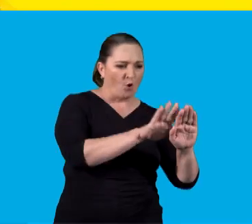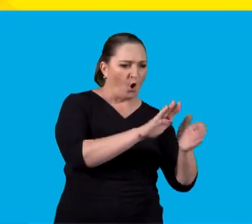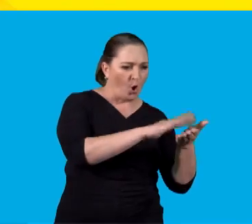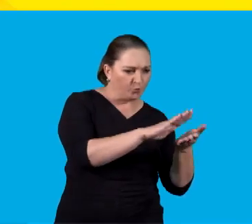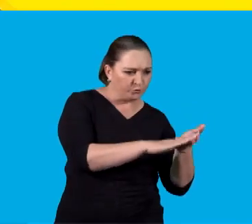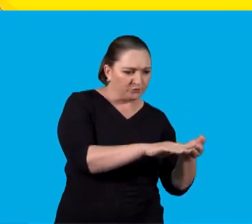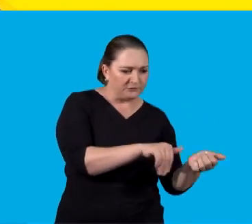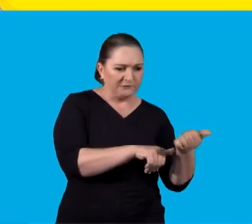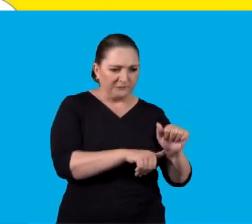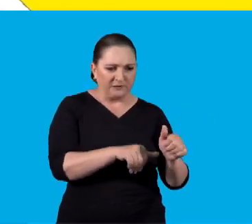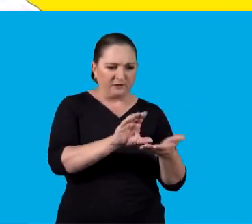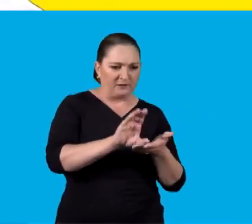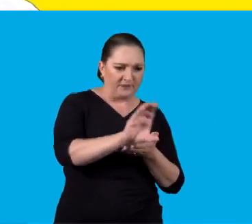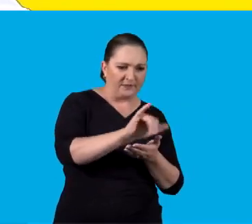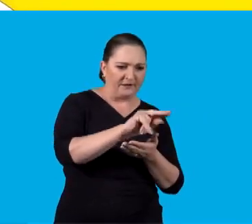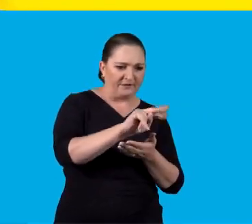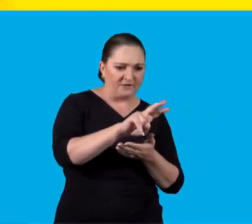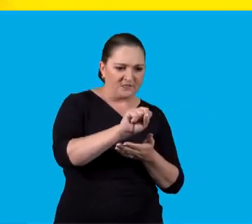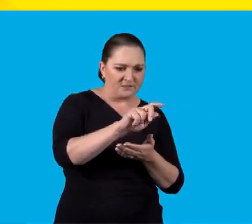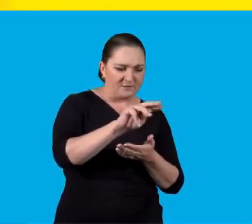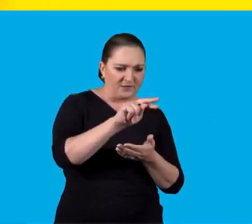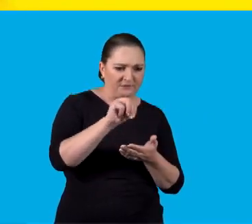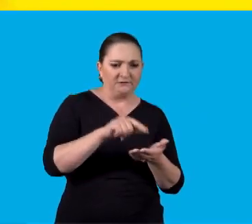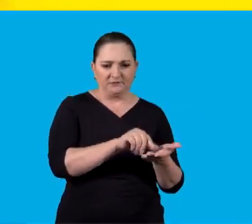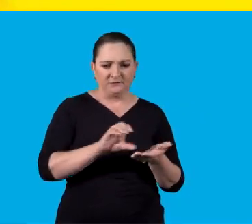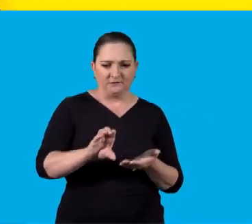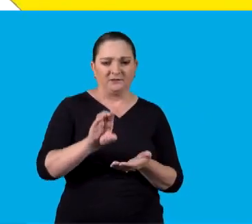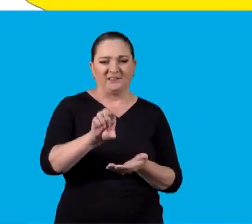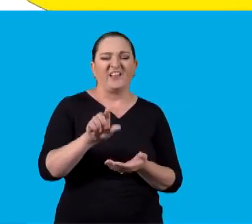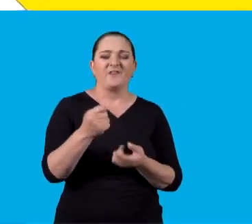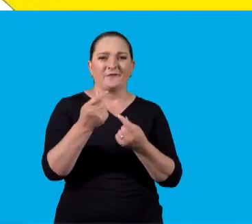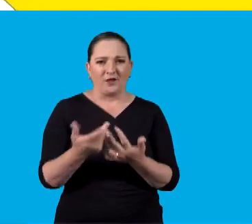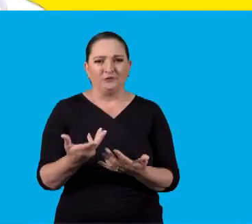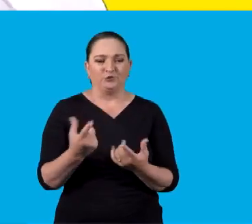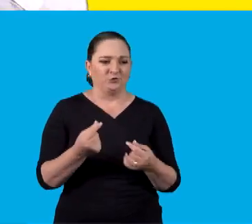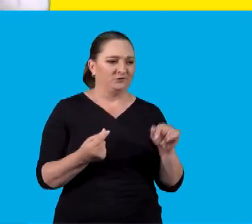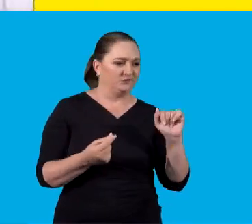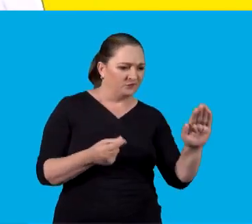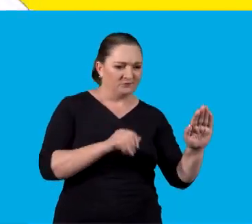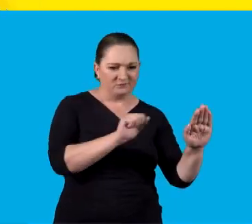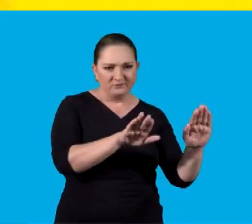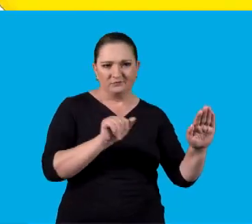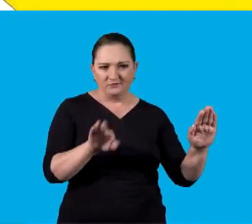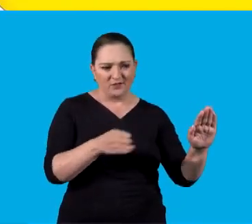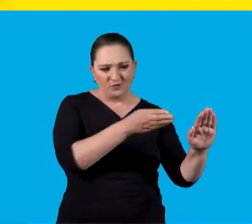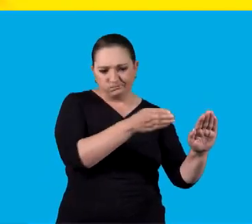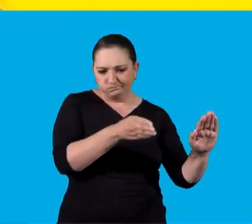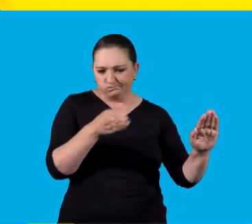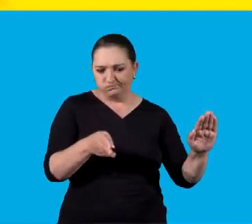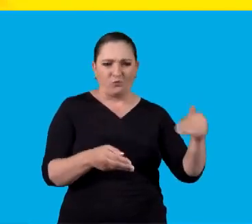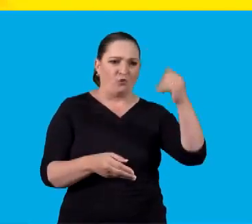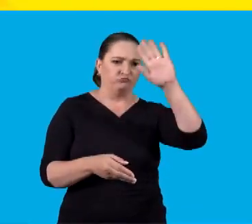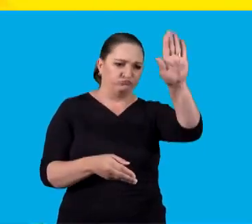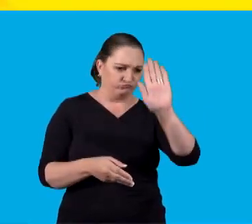my investing. From the investing, I go to my financing. So that at the end of the day, you know what goes in every part of